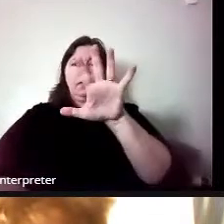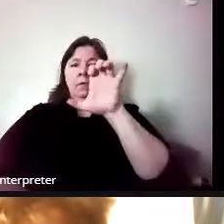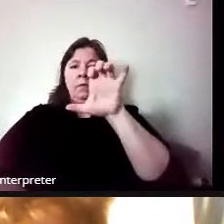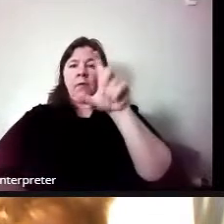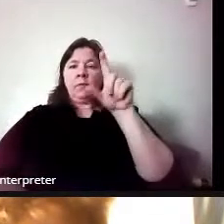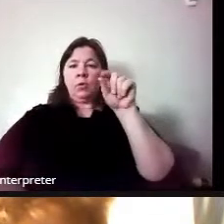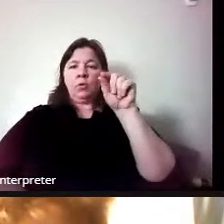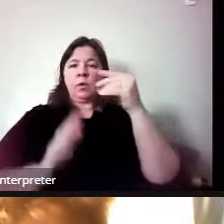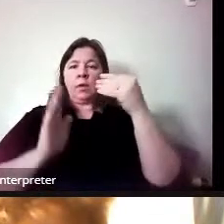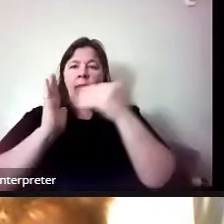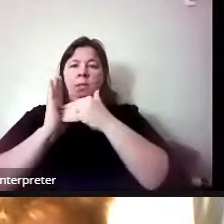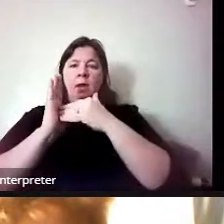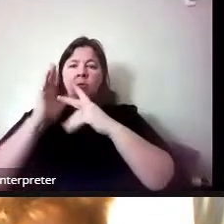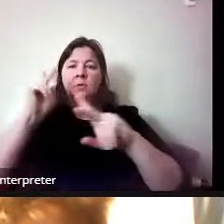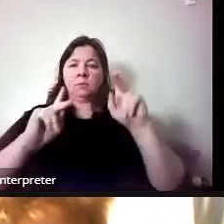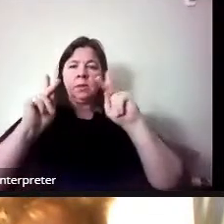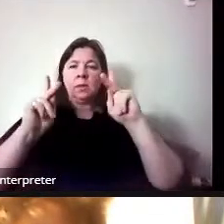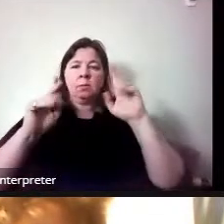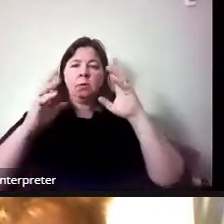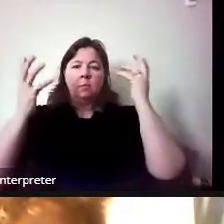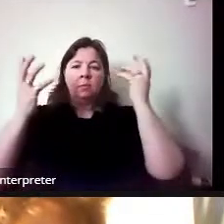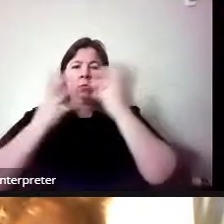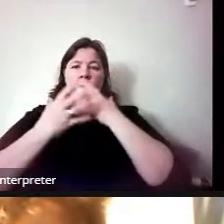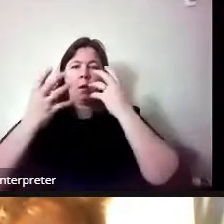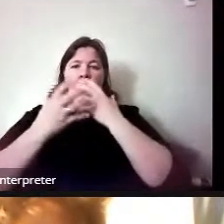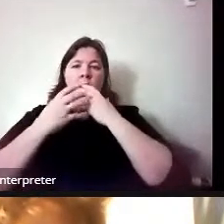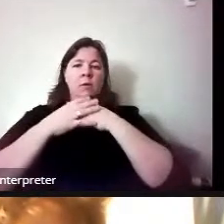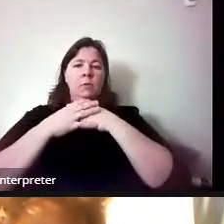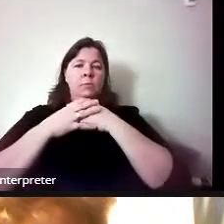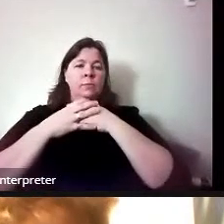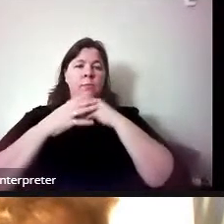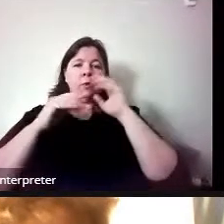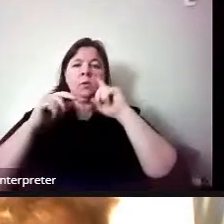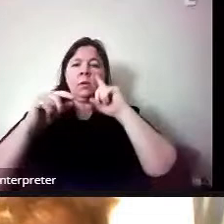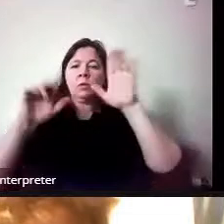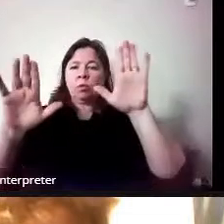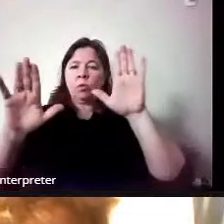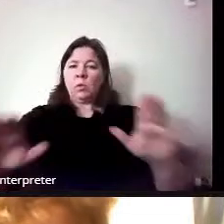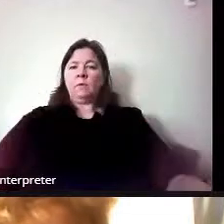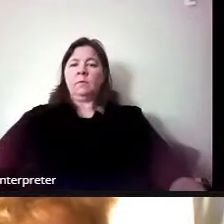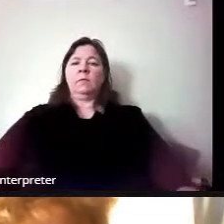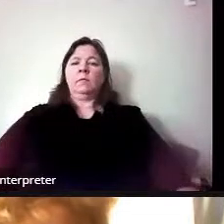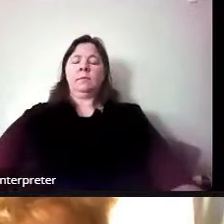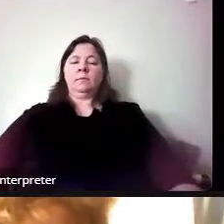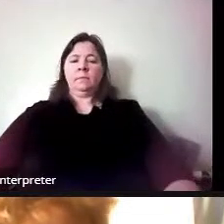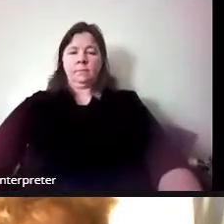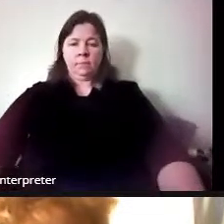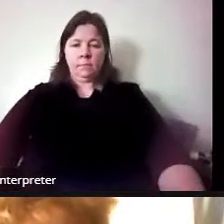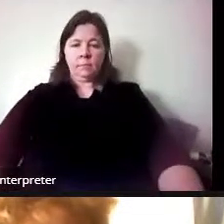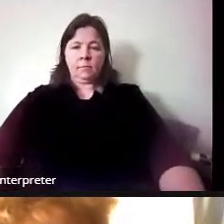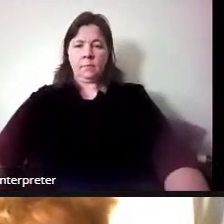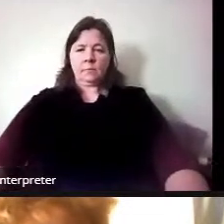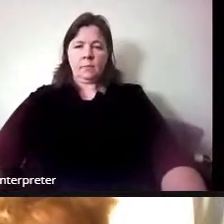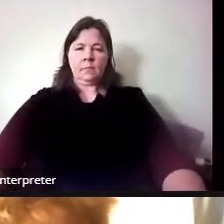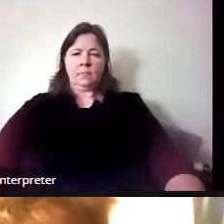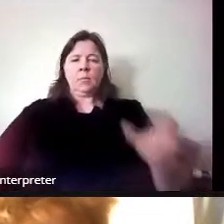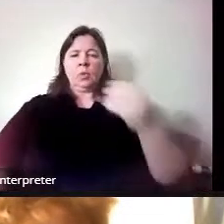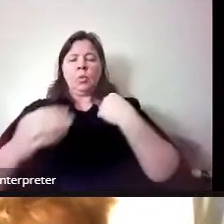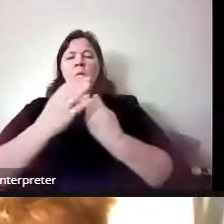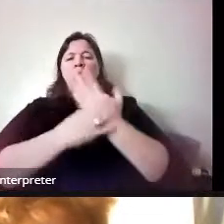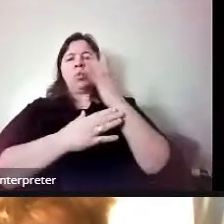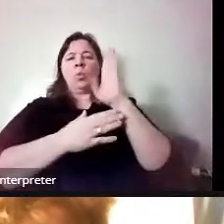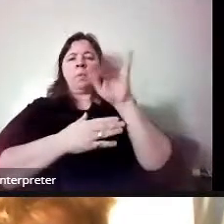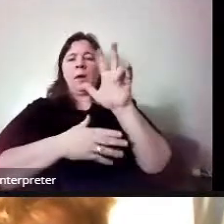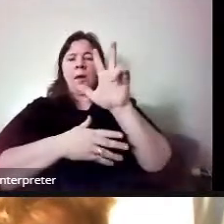520,000. Wow, fantastic. That is absolutely phenomenal. Yeah, we are growing by about 3,000,